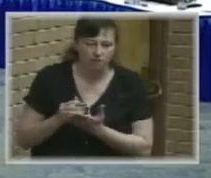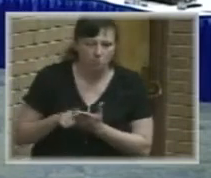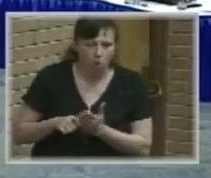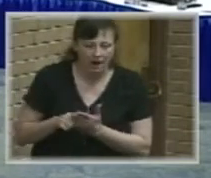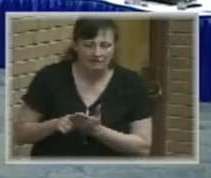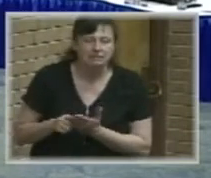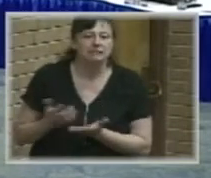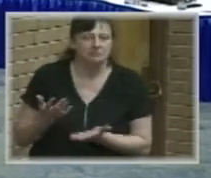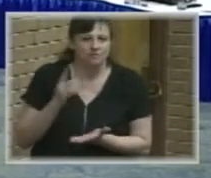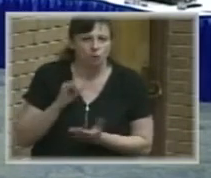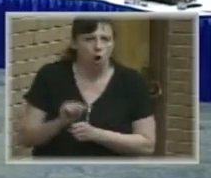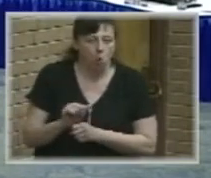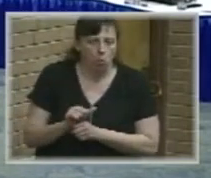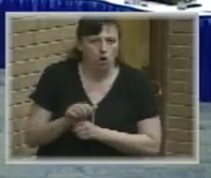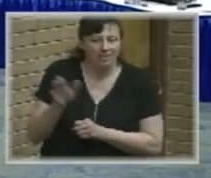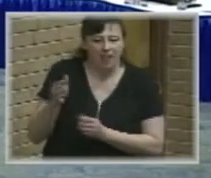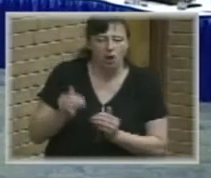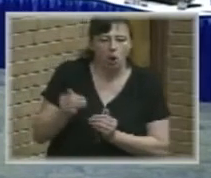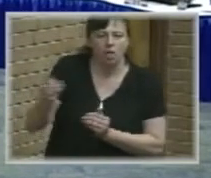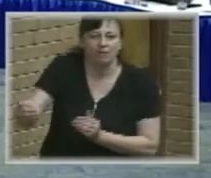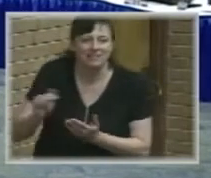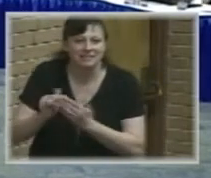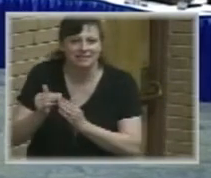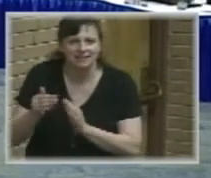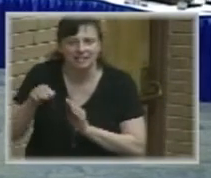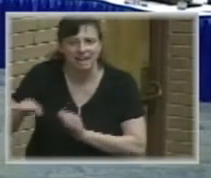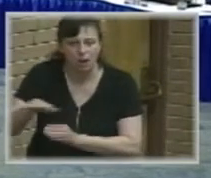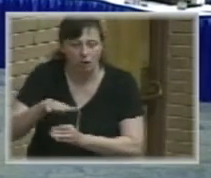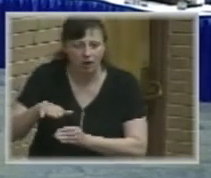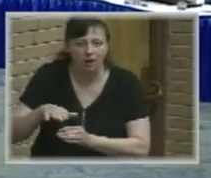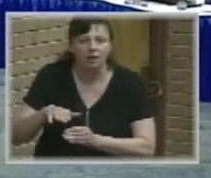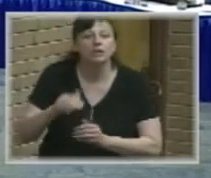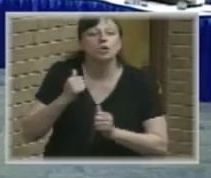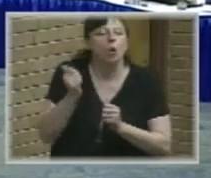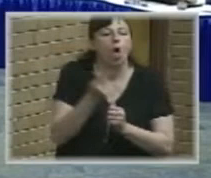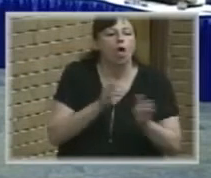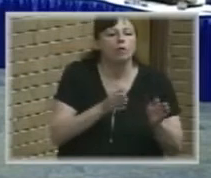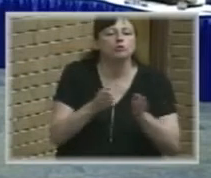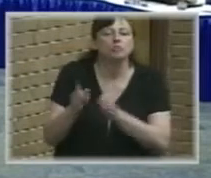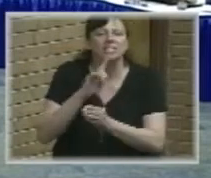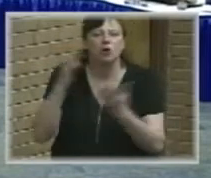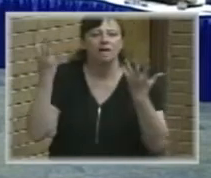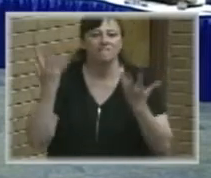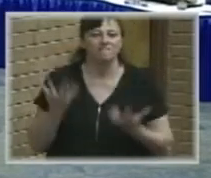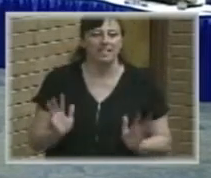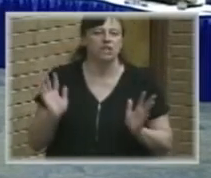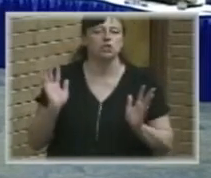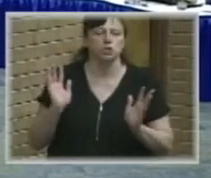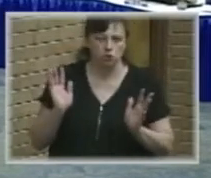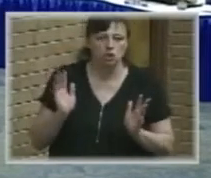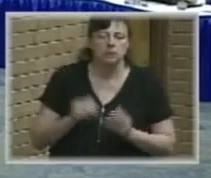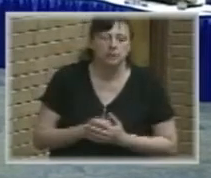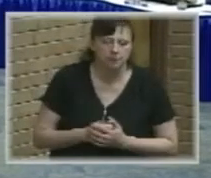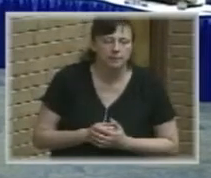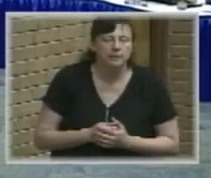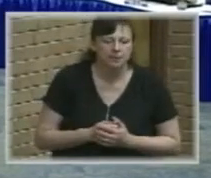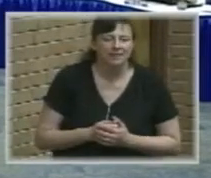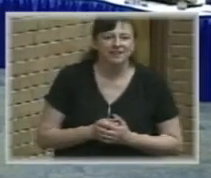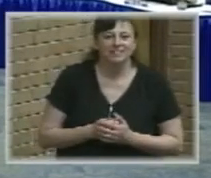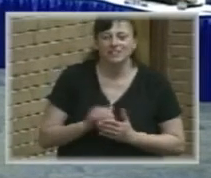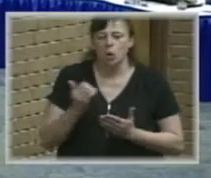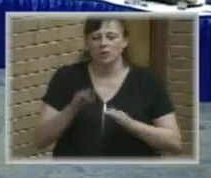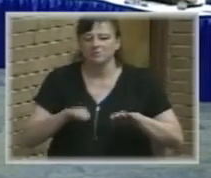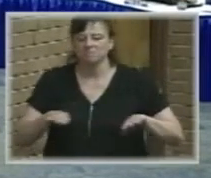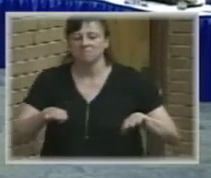the work that we did in the city, so that each one of those streets is completed right through to the end instead of having that seam